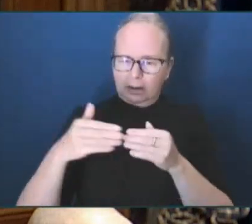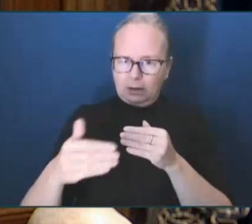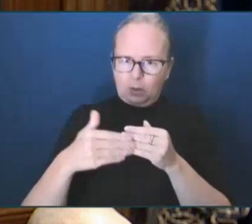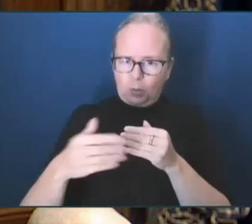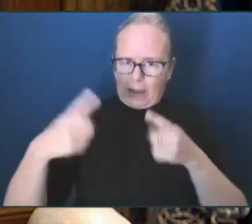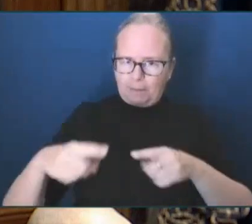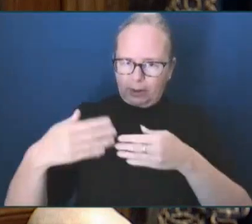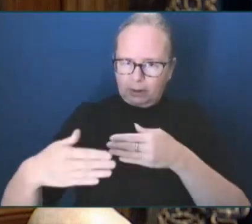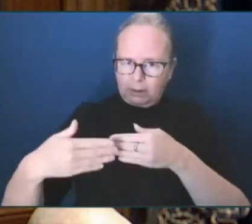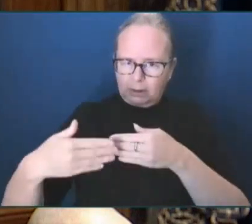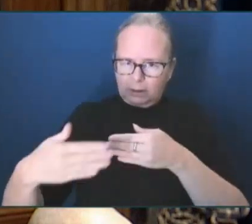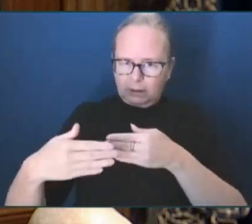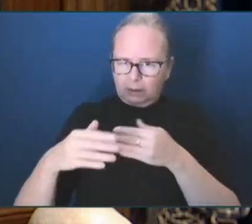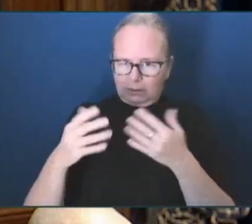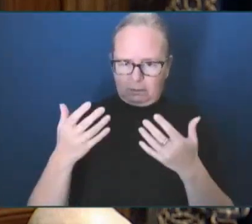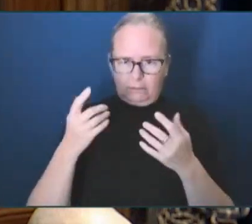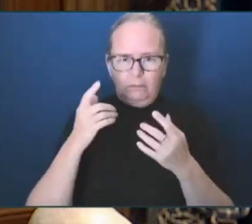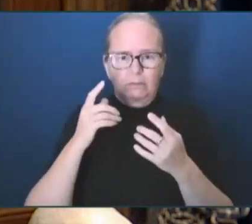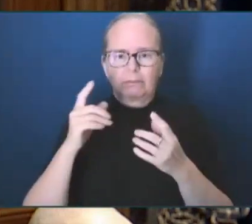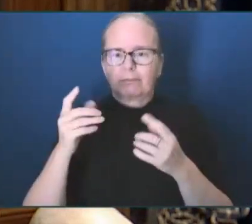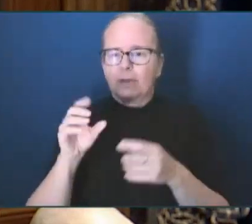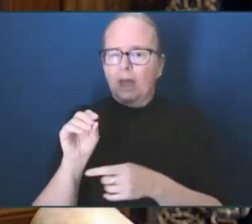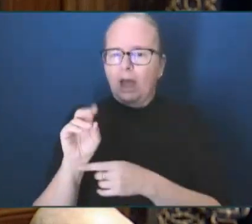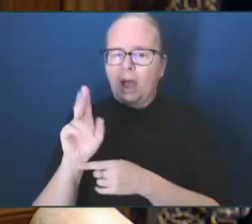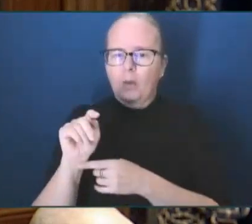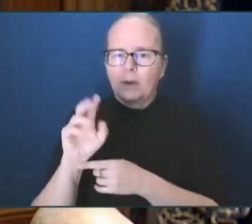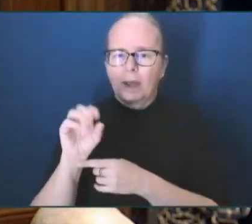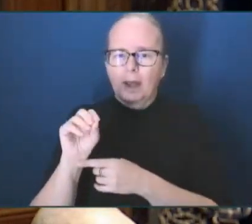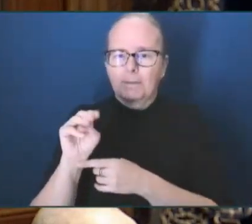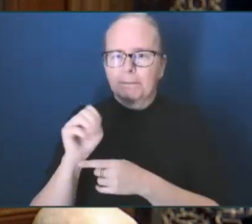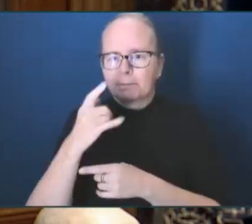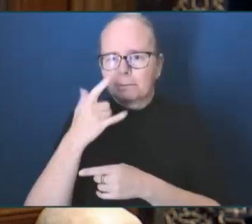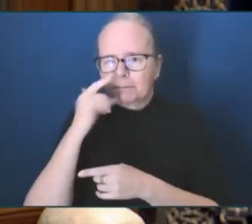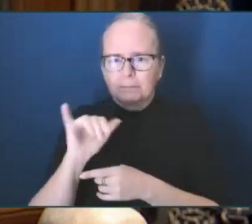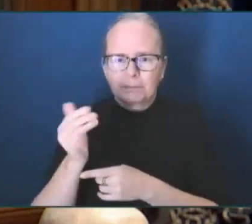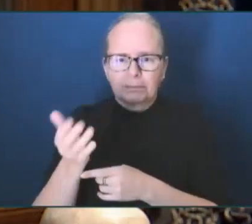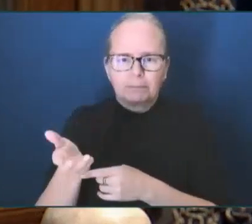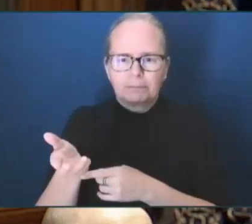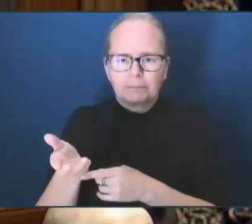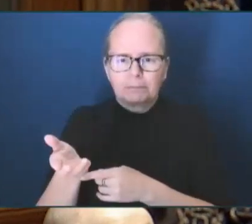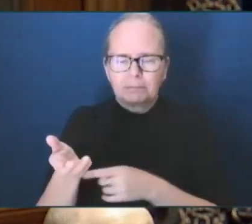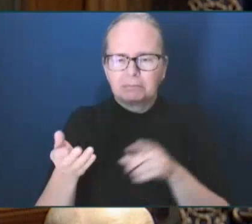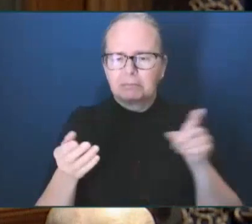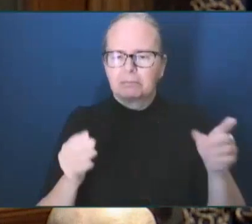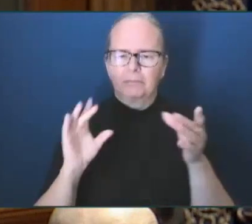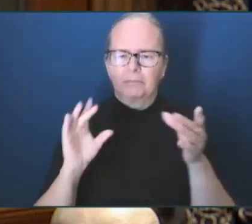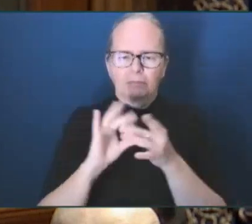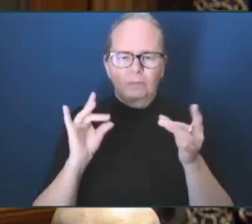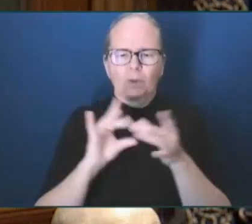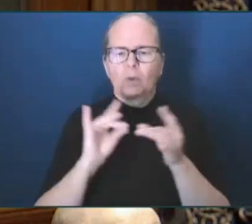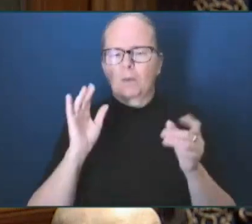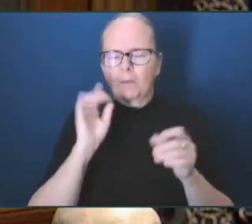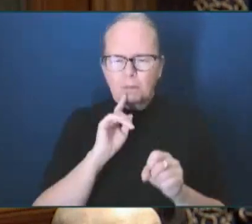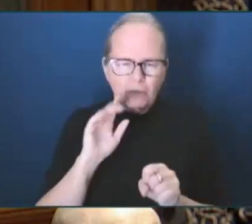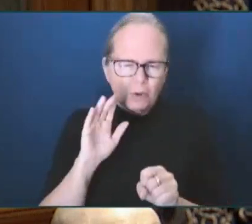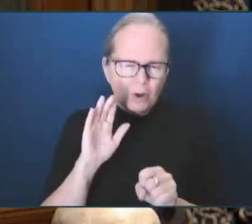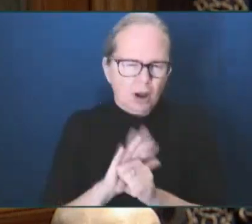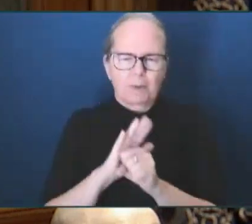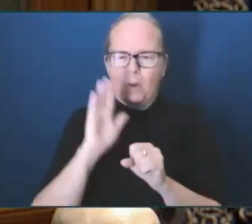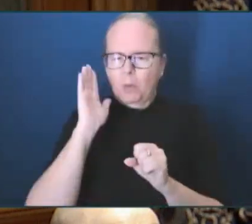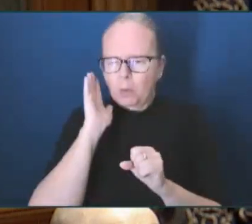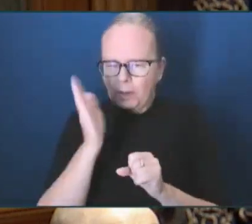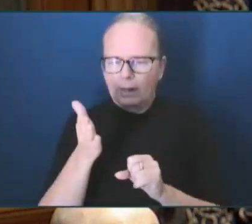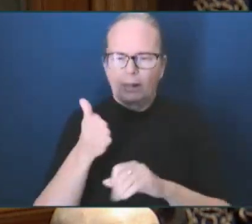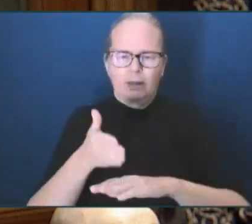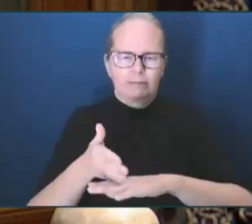Honourable Speaker, progress has been made on payments to family doctors, but the crises in healthcare